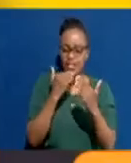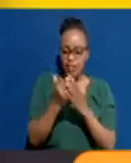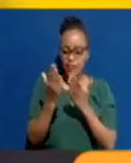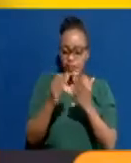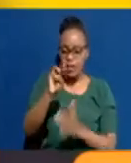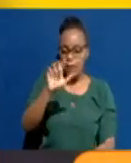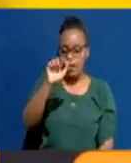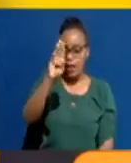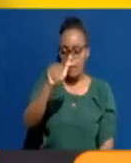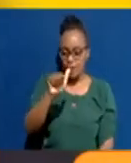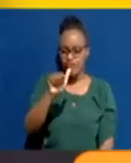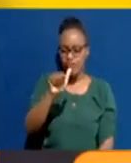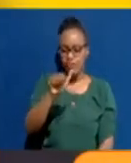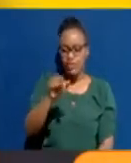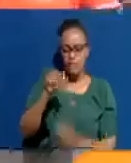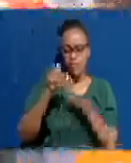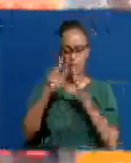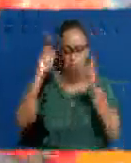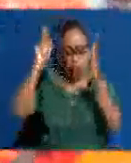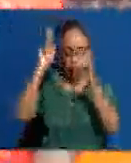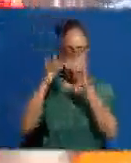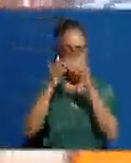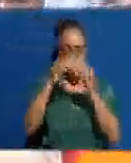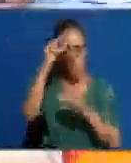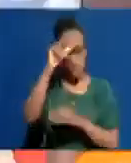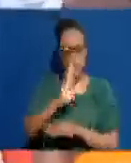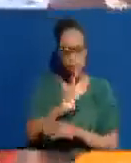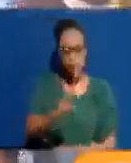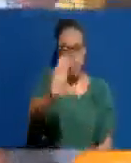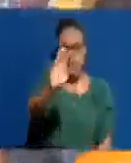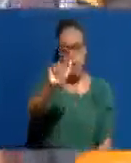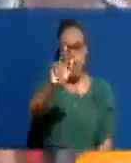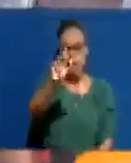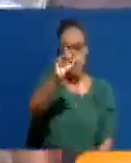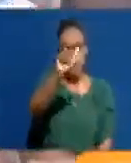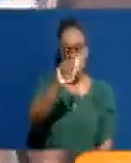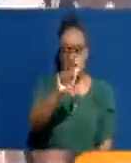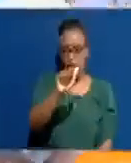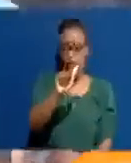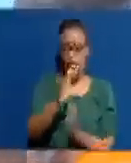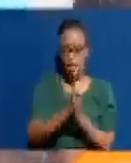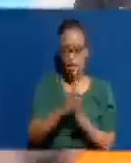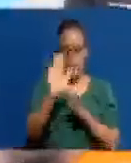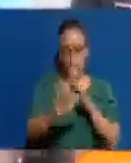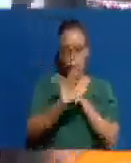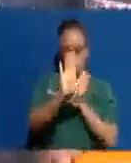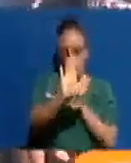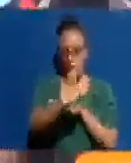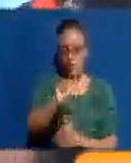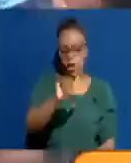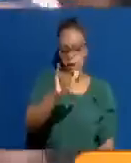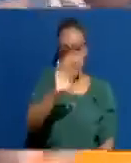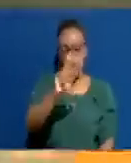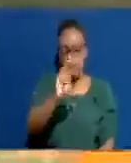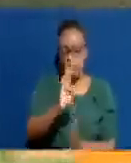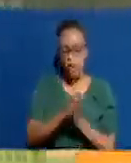Malava, leaders from Kakamega, led by Governor Ferdinand Baraza, his deputy Ayub Savula